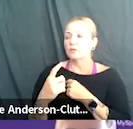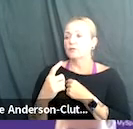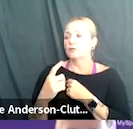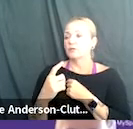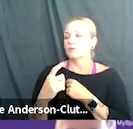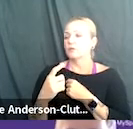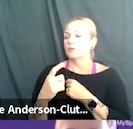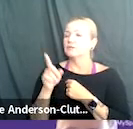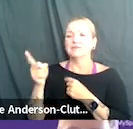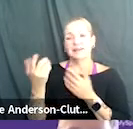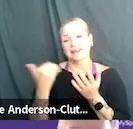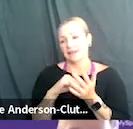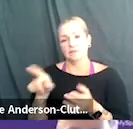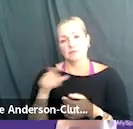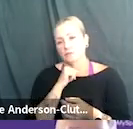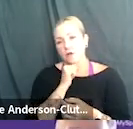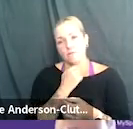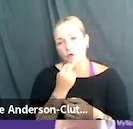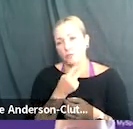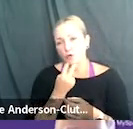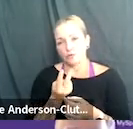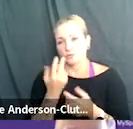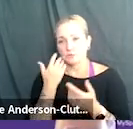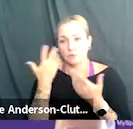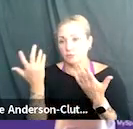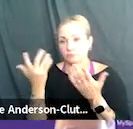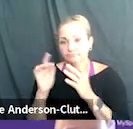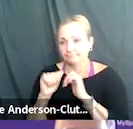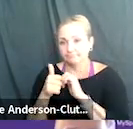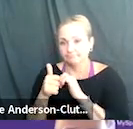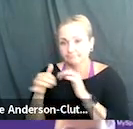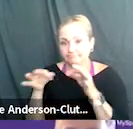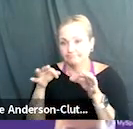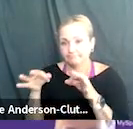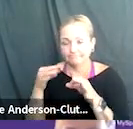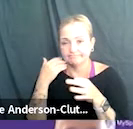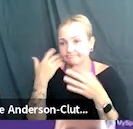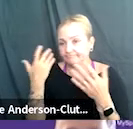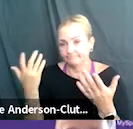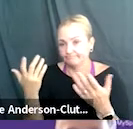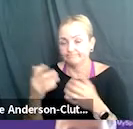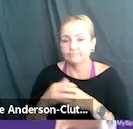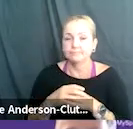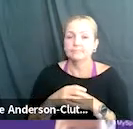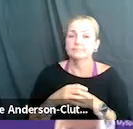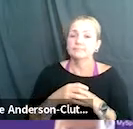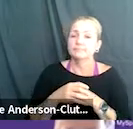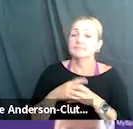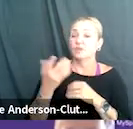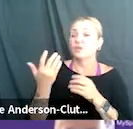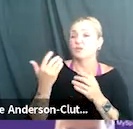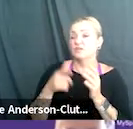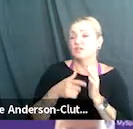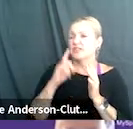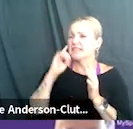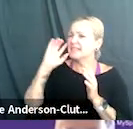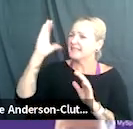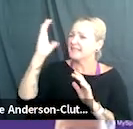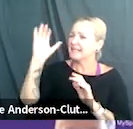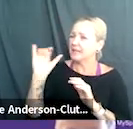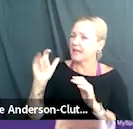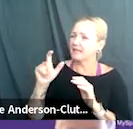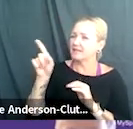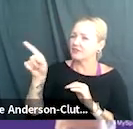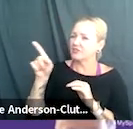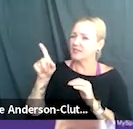at the time last summer, because everything was closed and she wasn't in school, it didn't create huge problems, but it did take a long time. It has since then improved